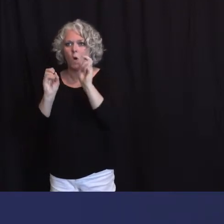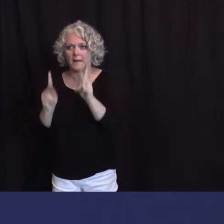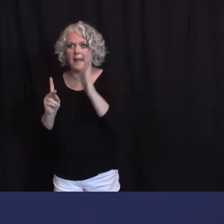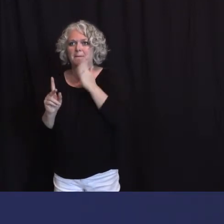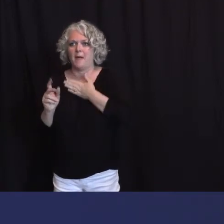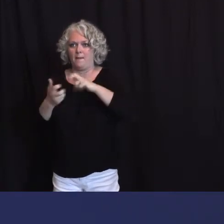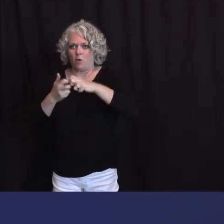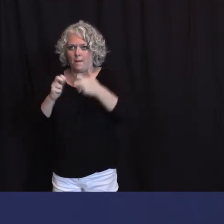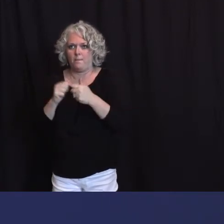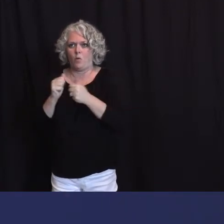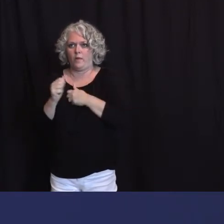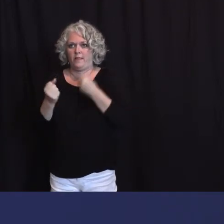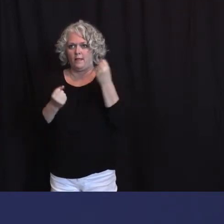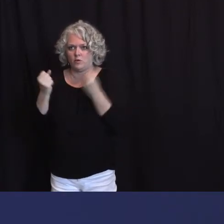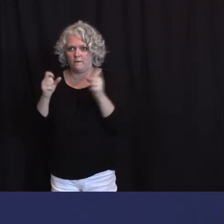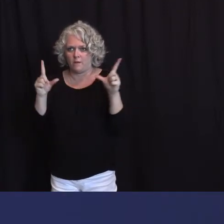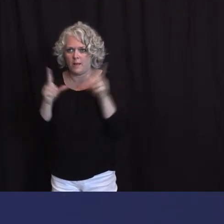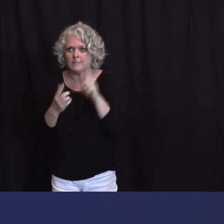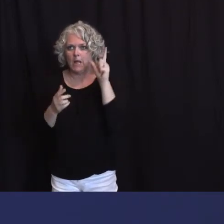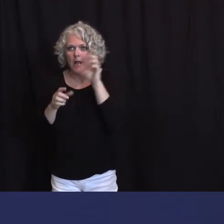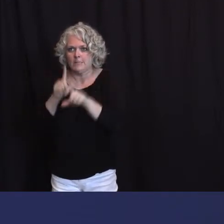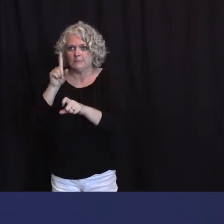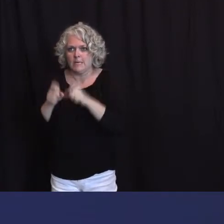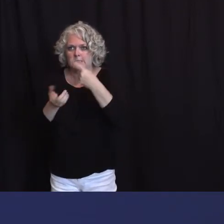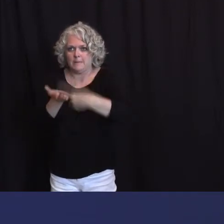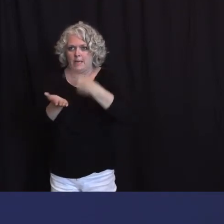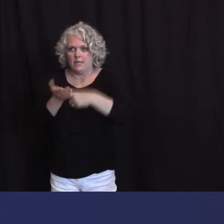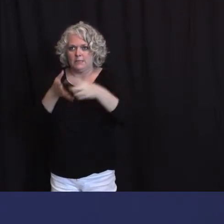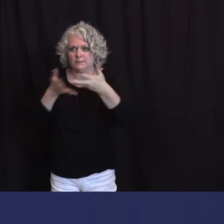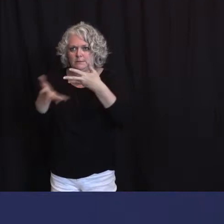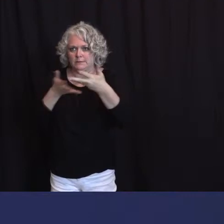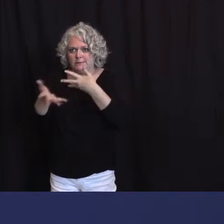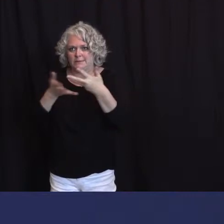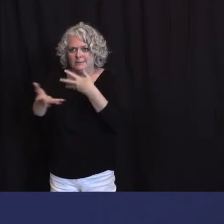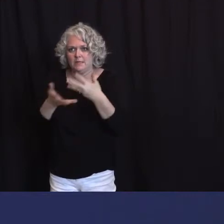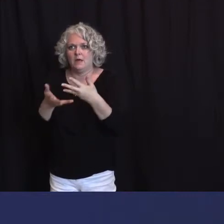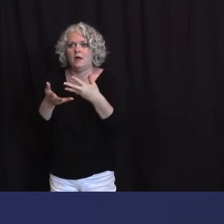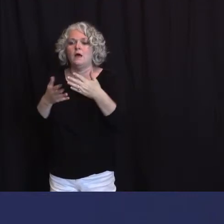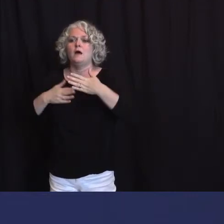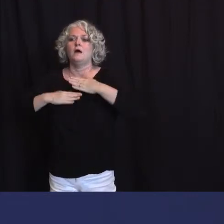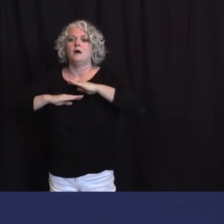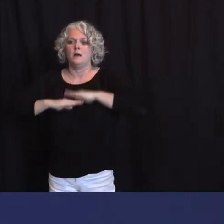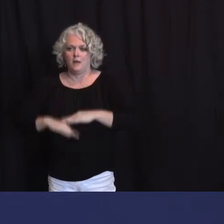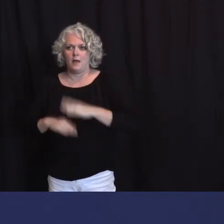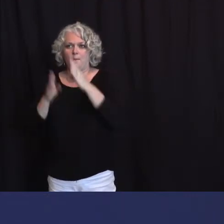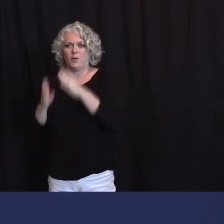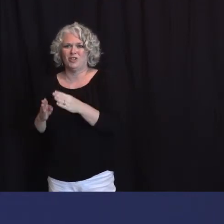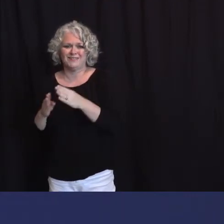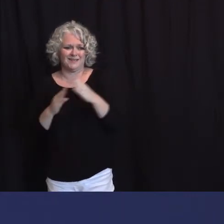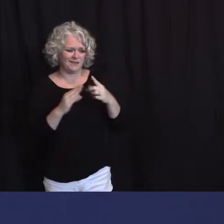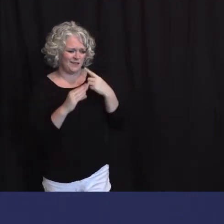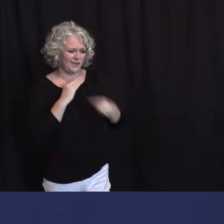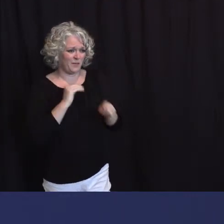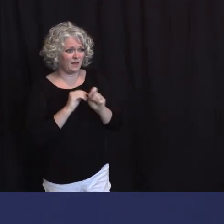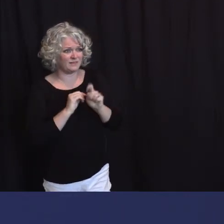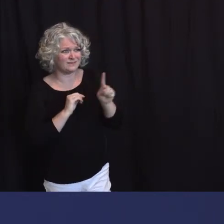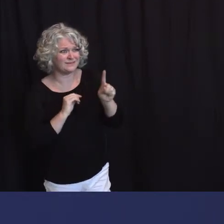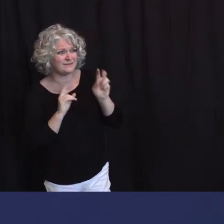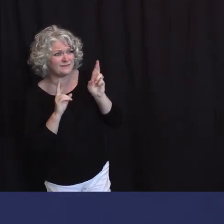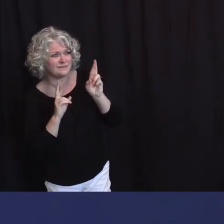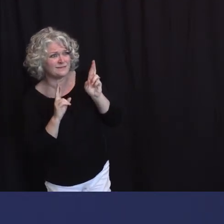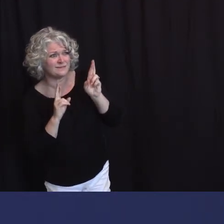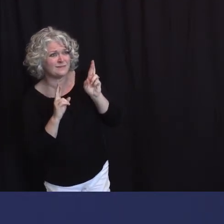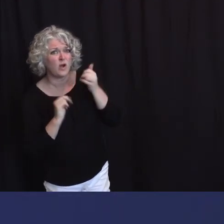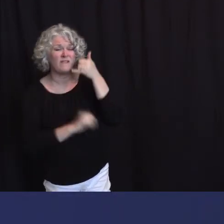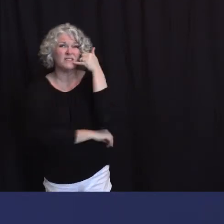number. There is some amount of comfort with that. Whether it speeds up the claims or not, I don't know, but I do know that it probably